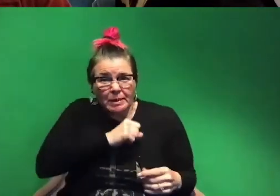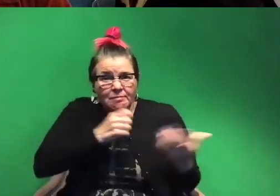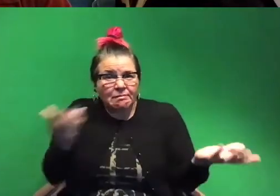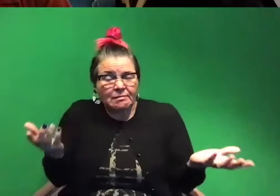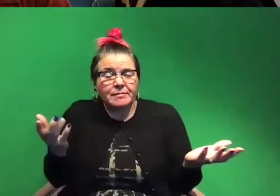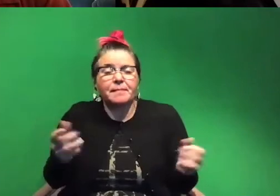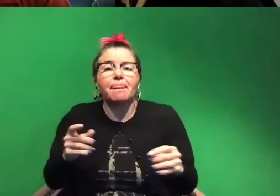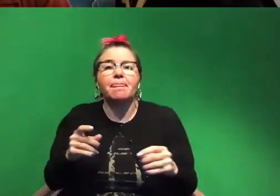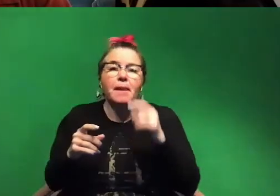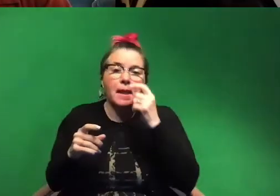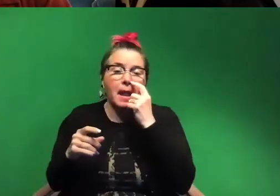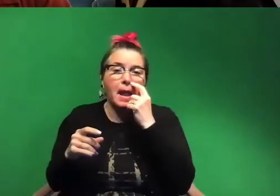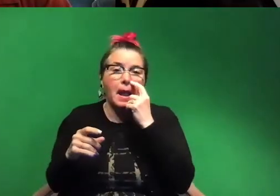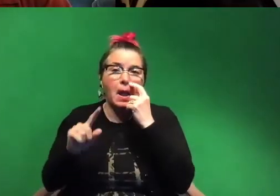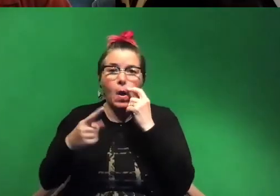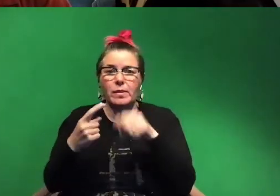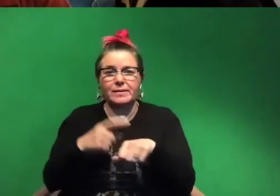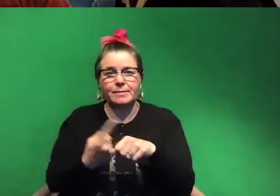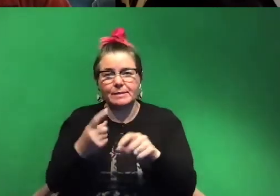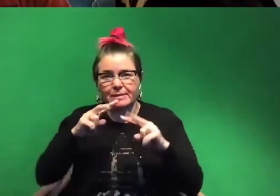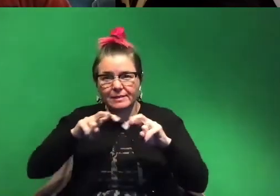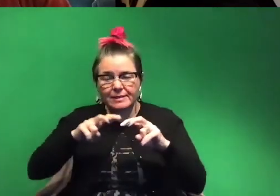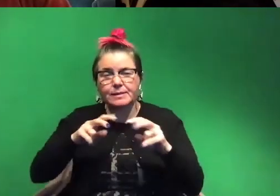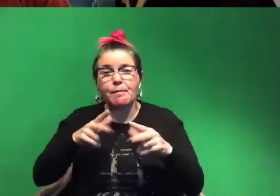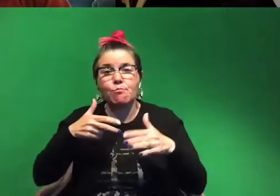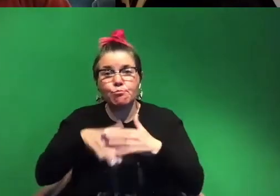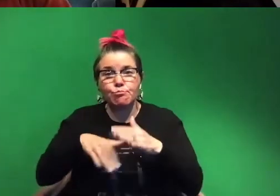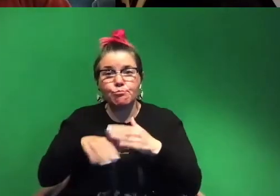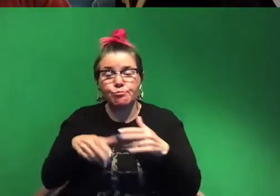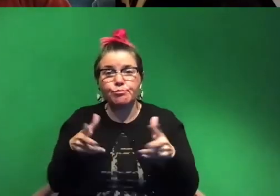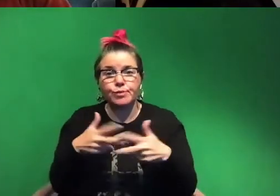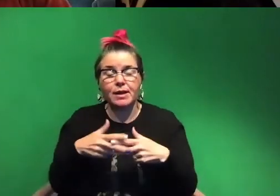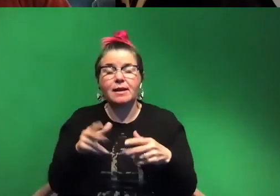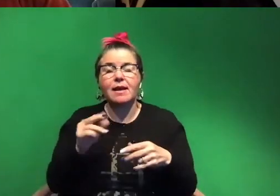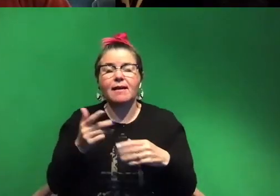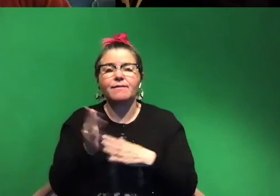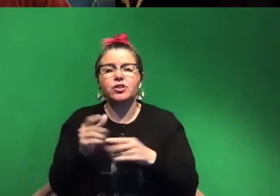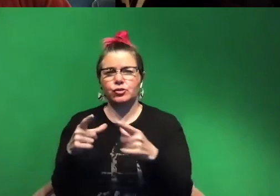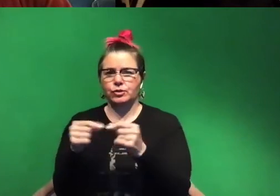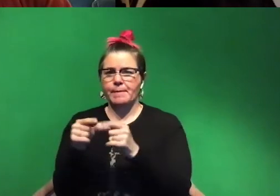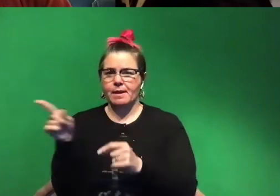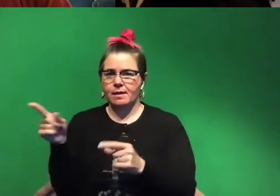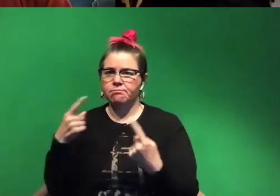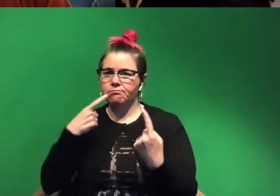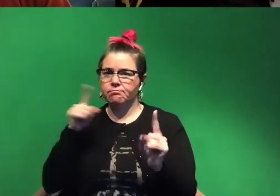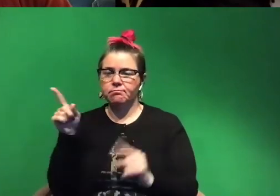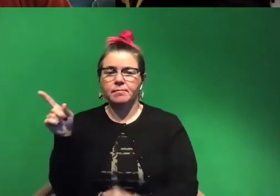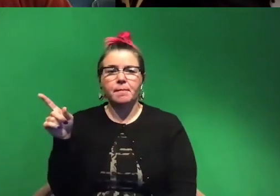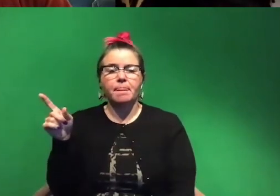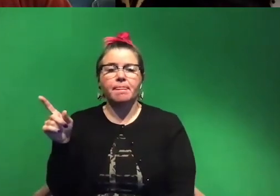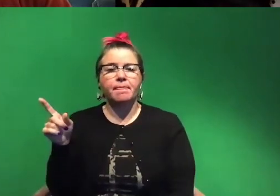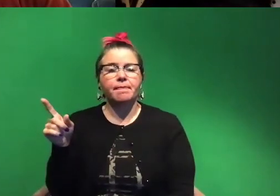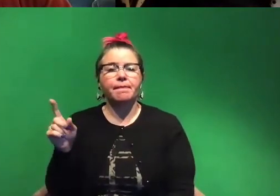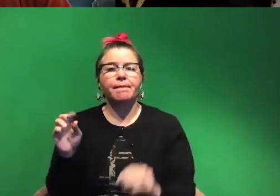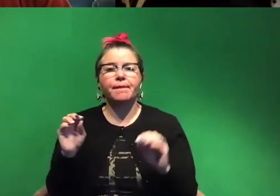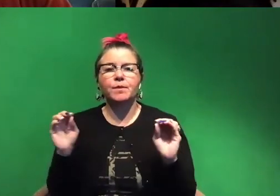only time somebody's really successfully bred hagfish in captivity was a group in Japan. And there was no